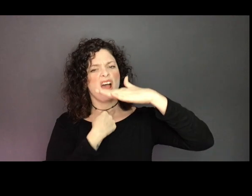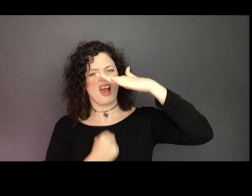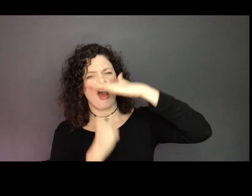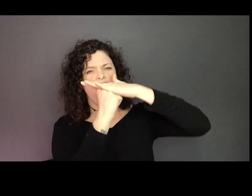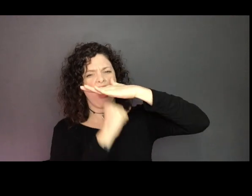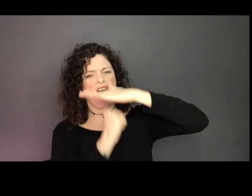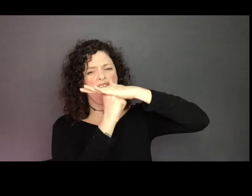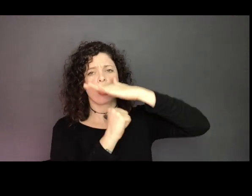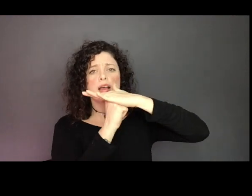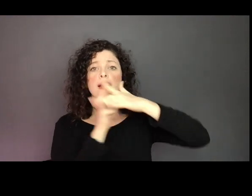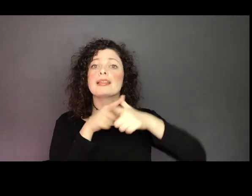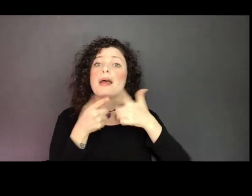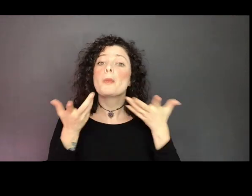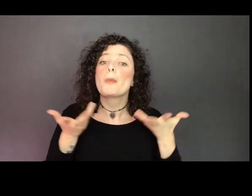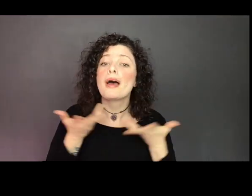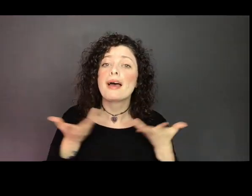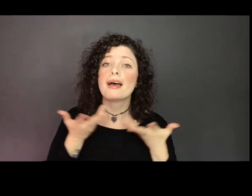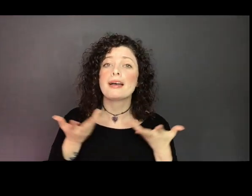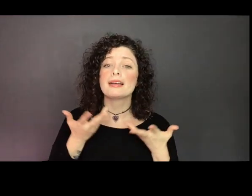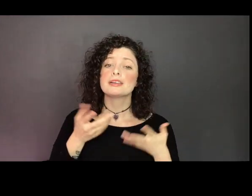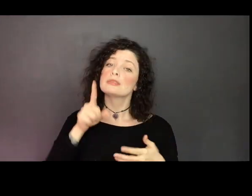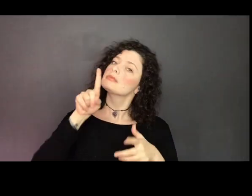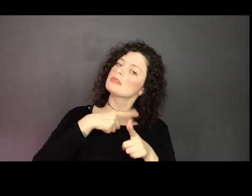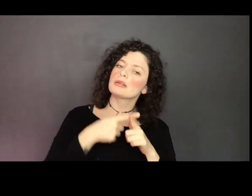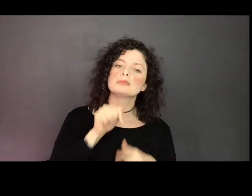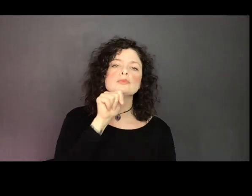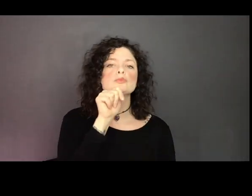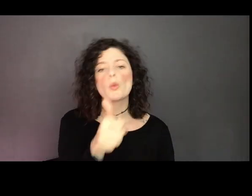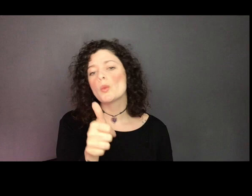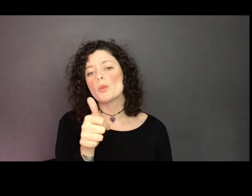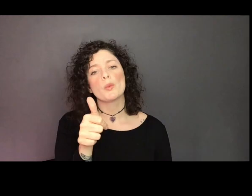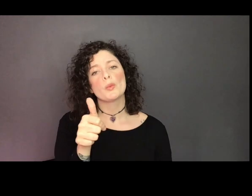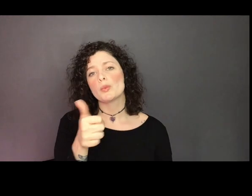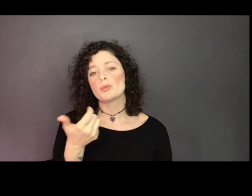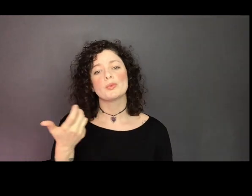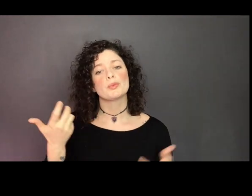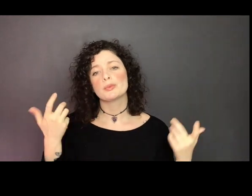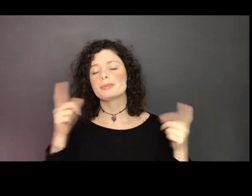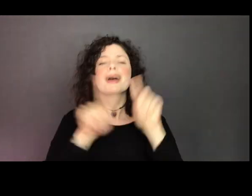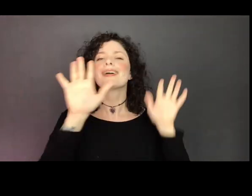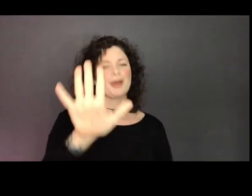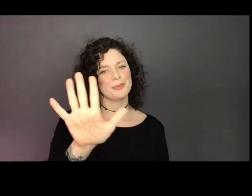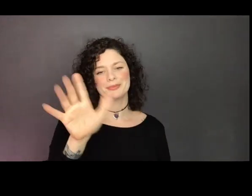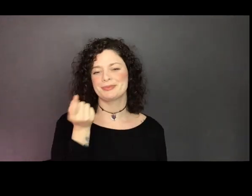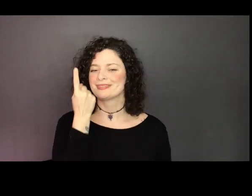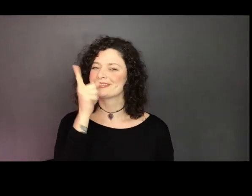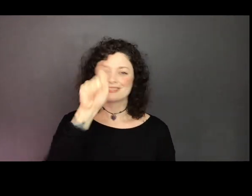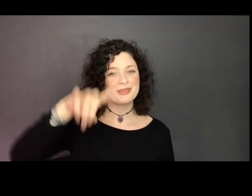that you were when you started, well then it don't. But